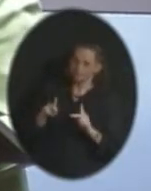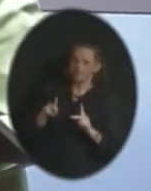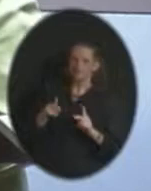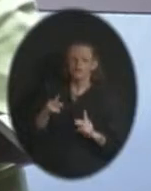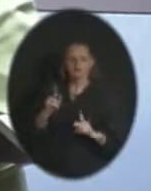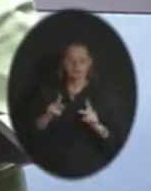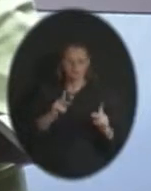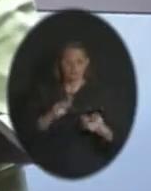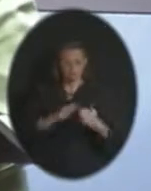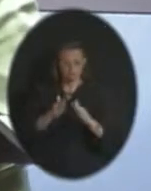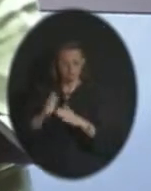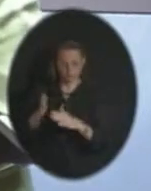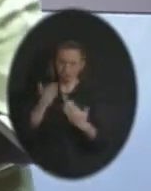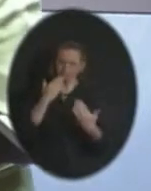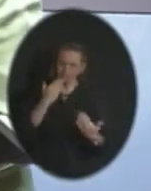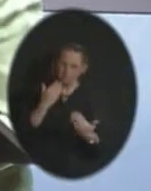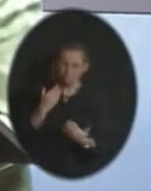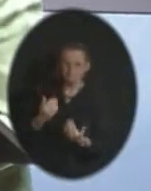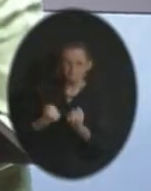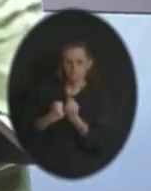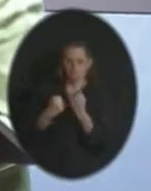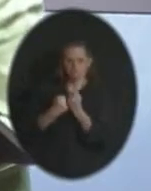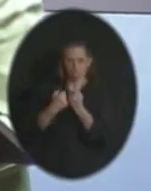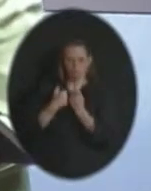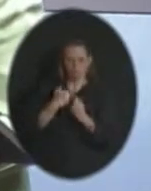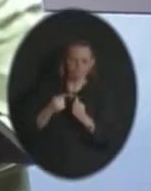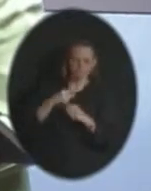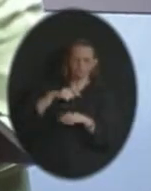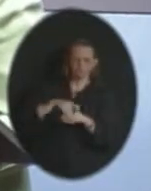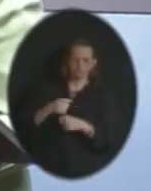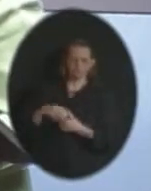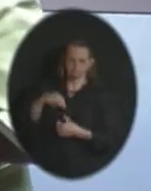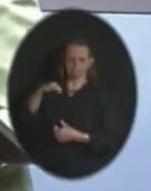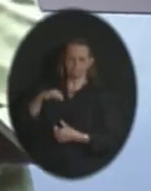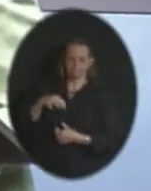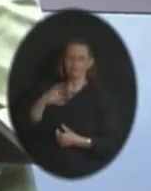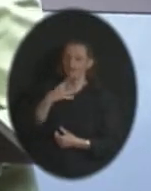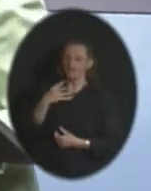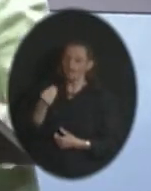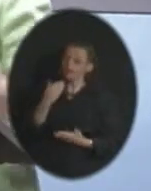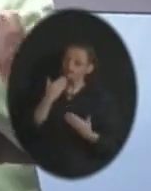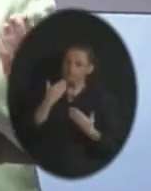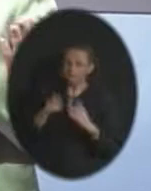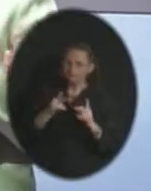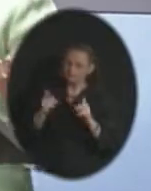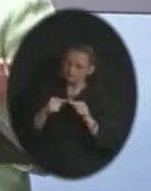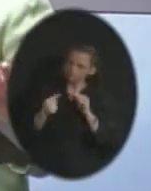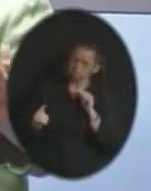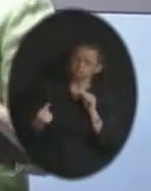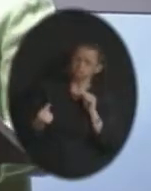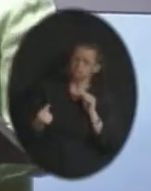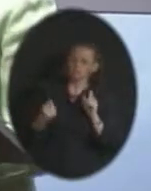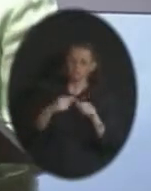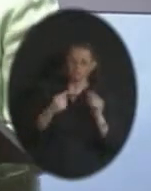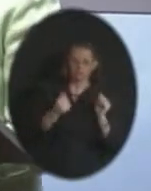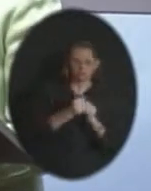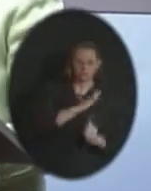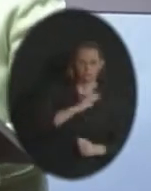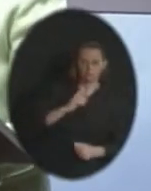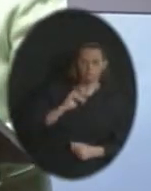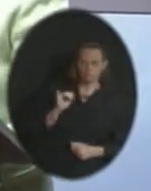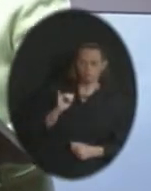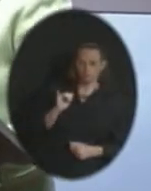who supported me when I have been elected. And I also thank the people who disagreed with me and disagreed with the board, because it's good for us to